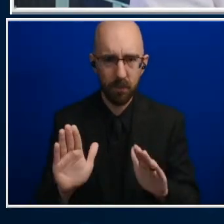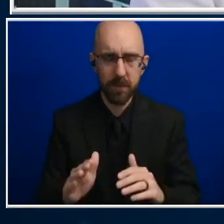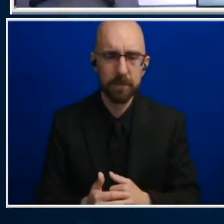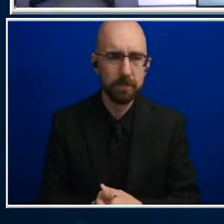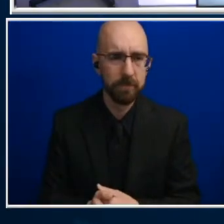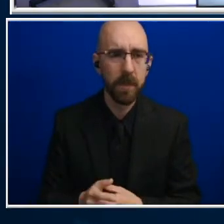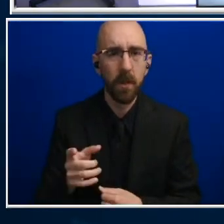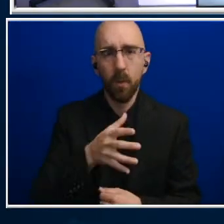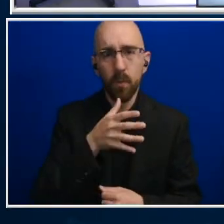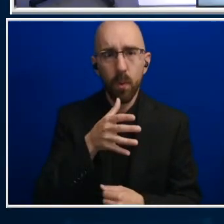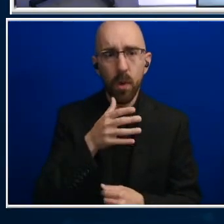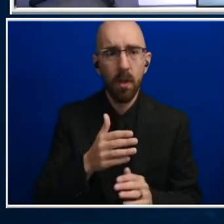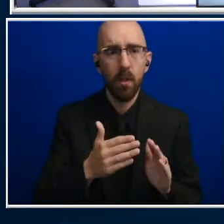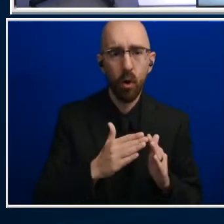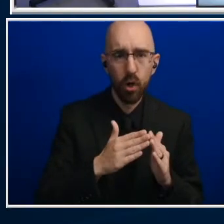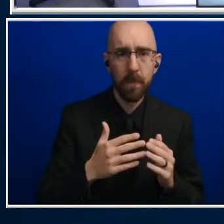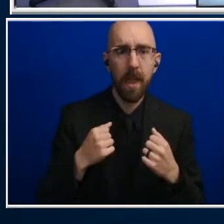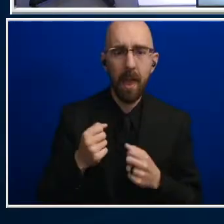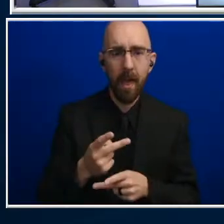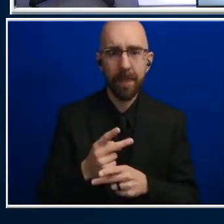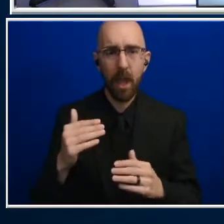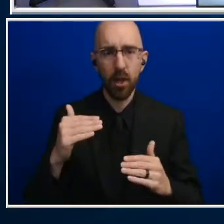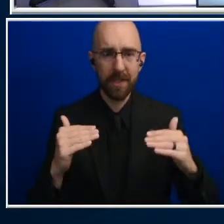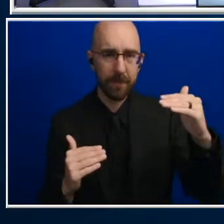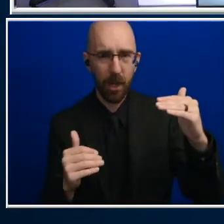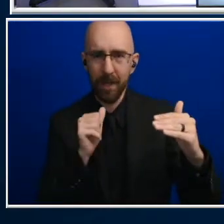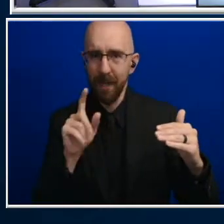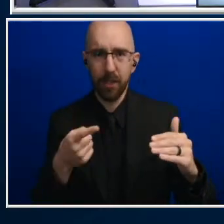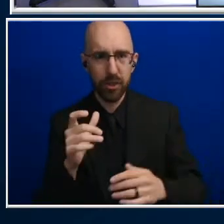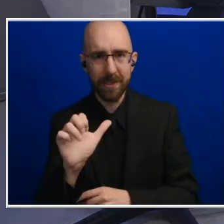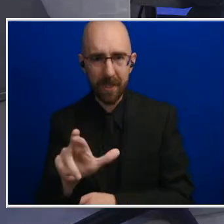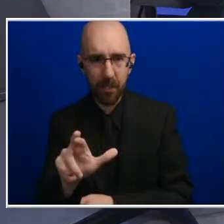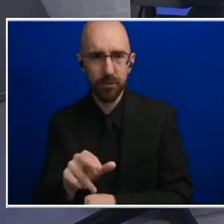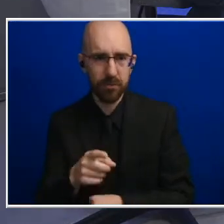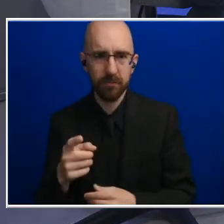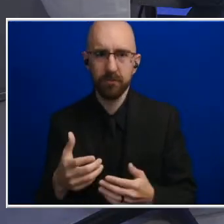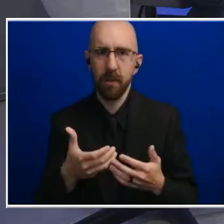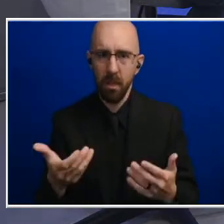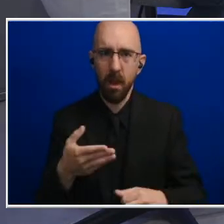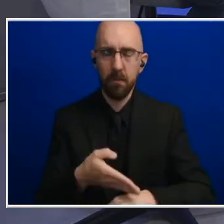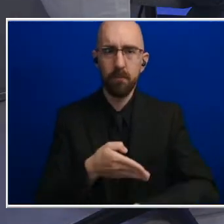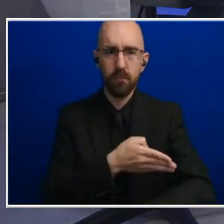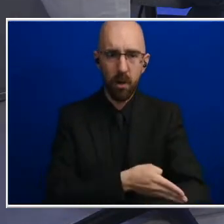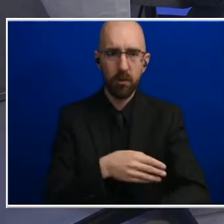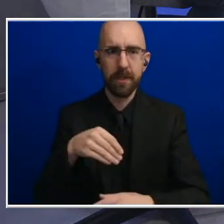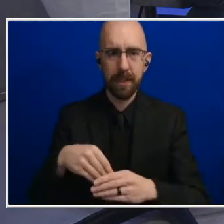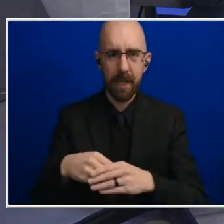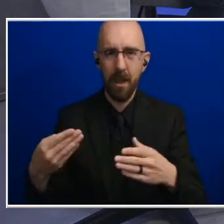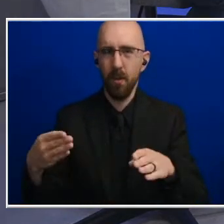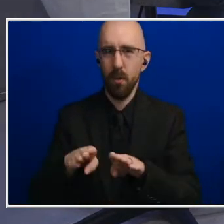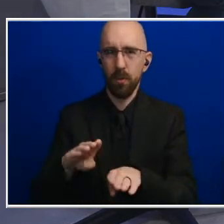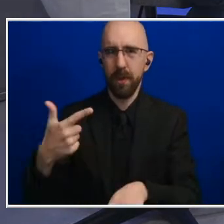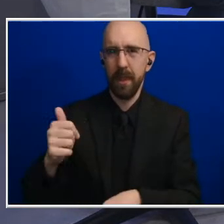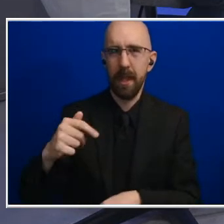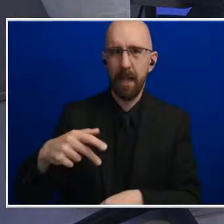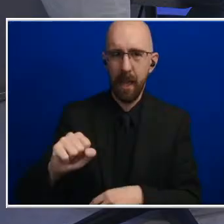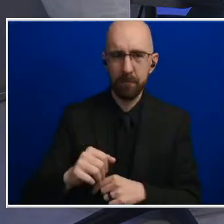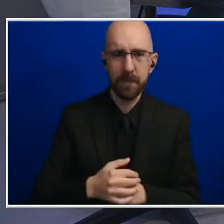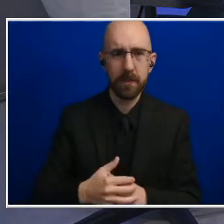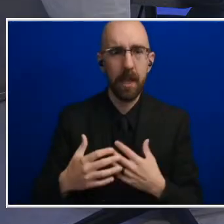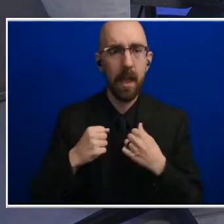healthcare disparity is not limited to just cancer, and there's been great progress made in closing some of those gaps. The health system is part of the